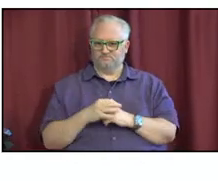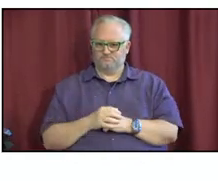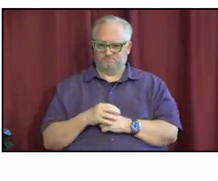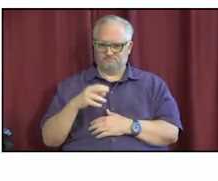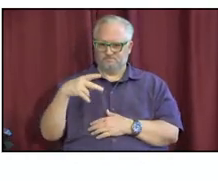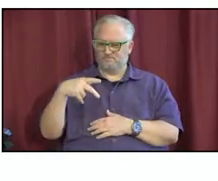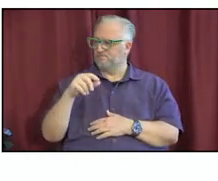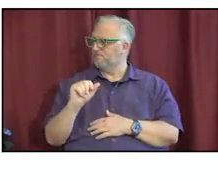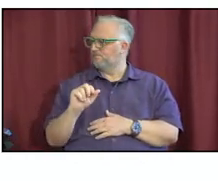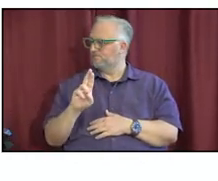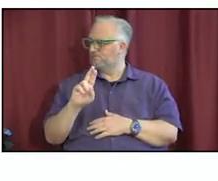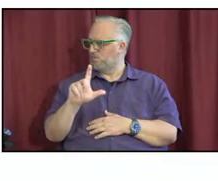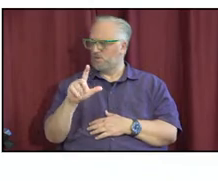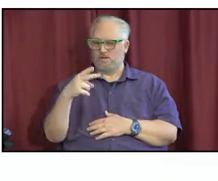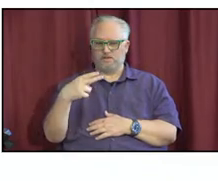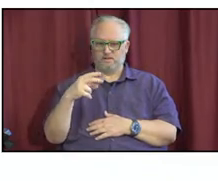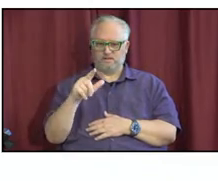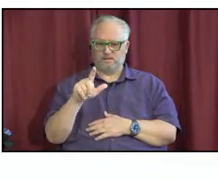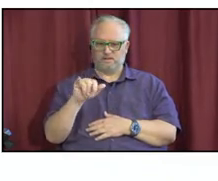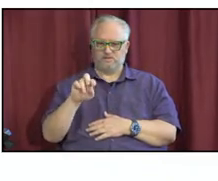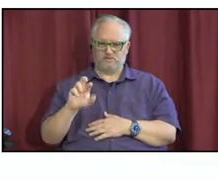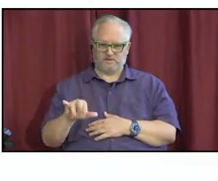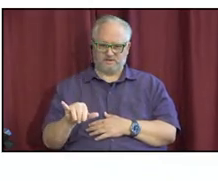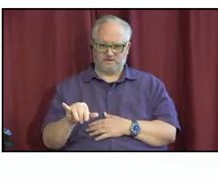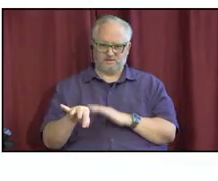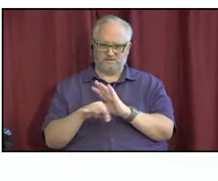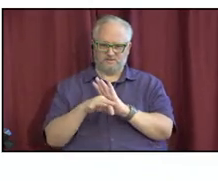Paul Hillary,